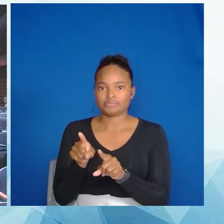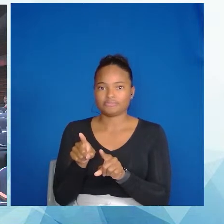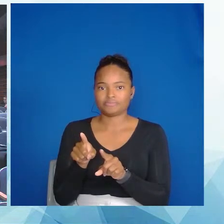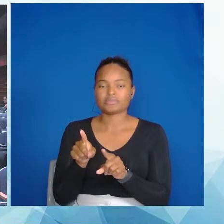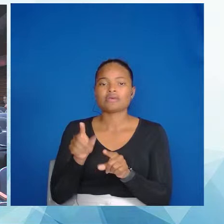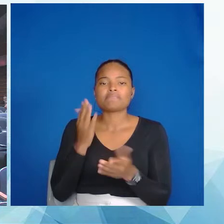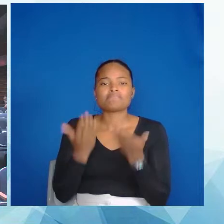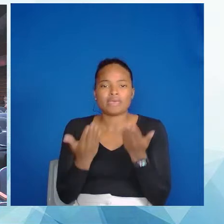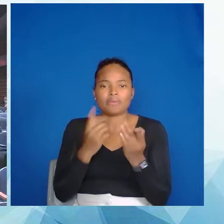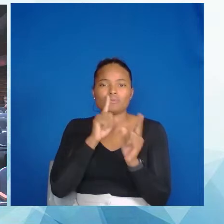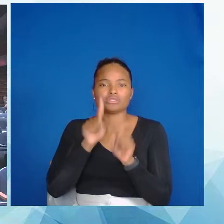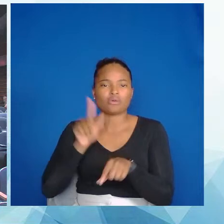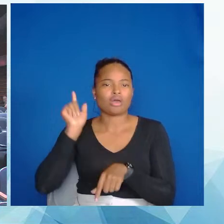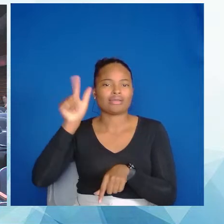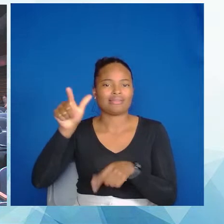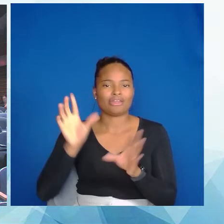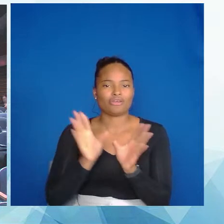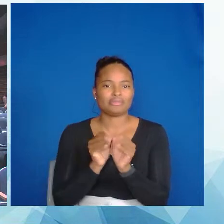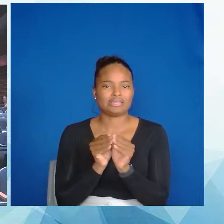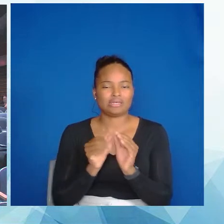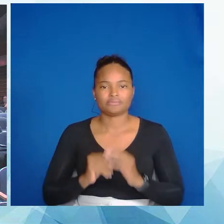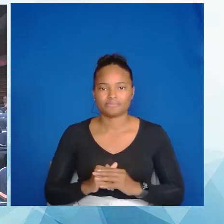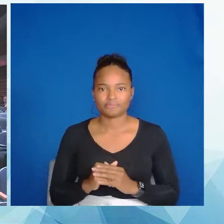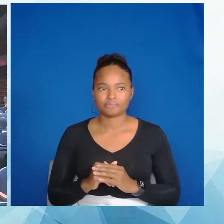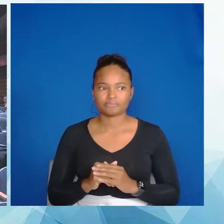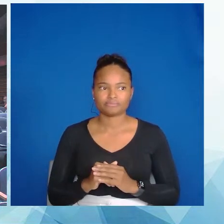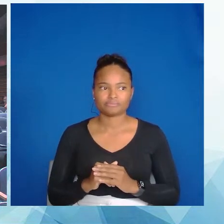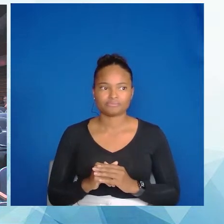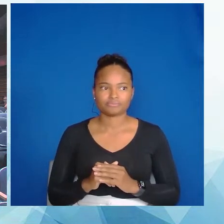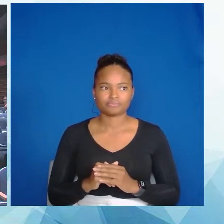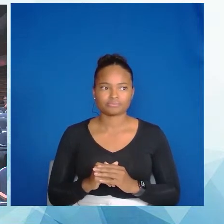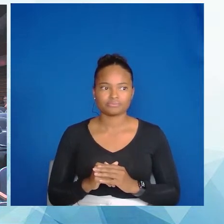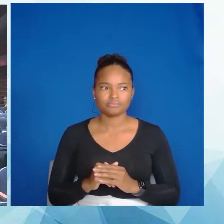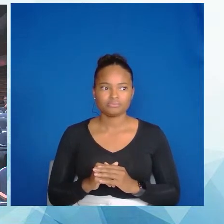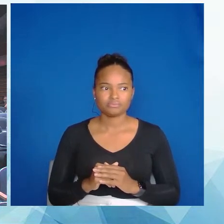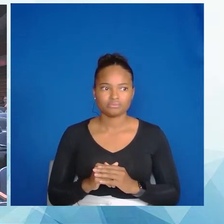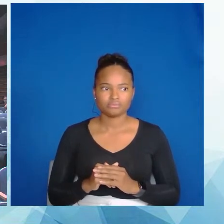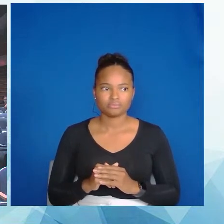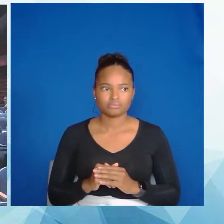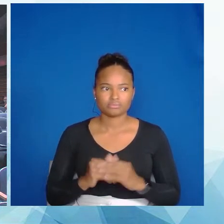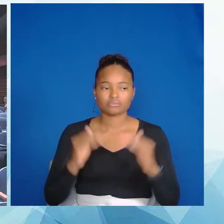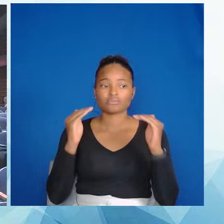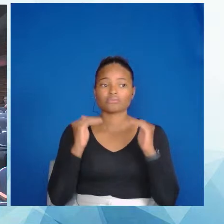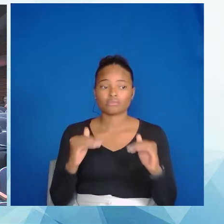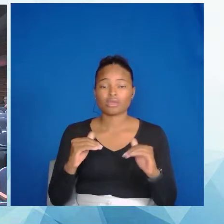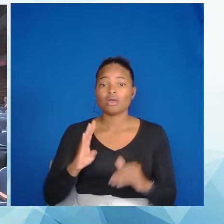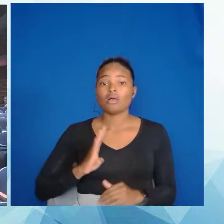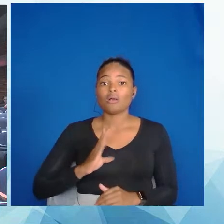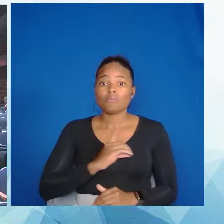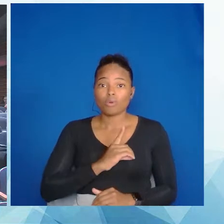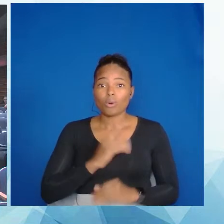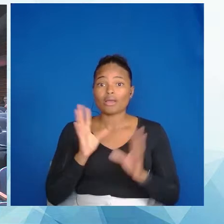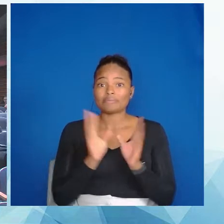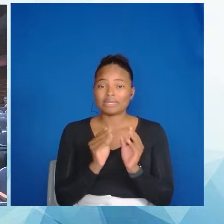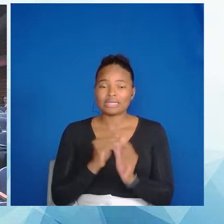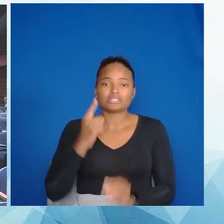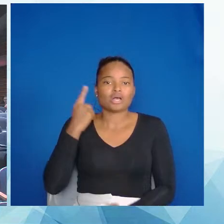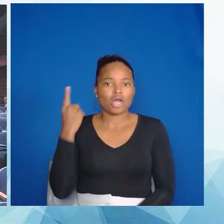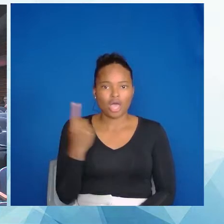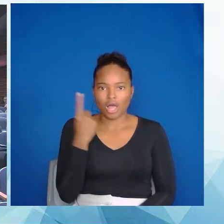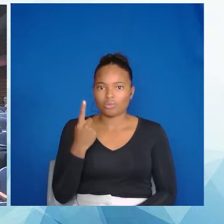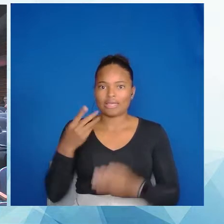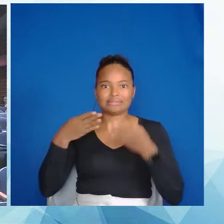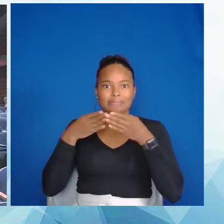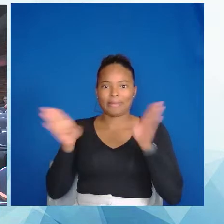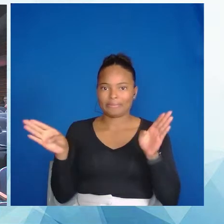meeting. Okay, board meetings are always public. They always start public. They have to start in the